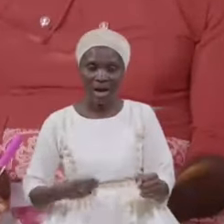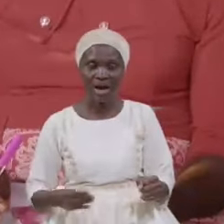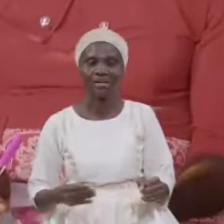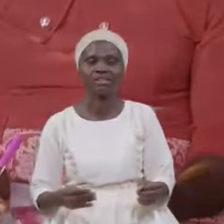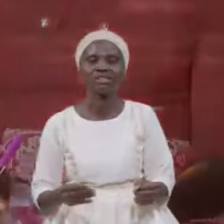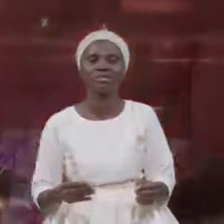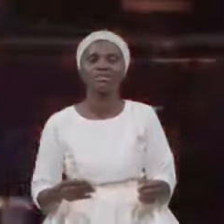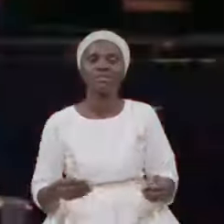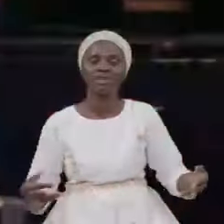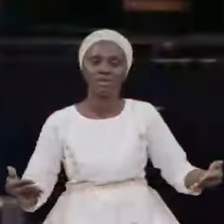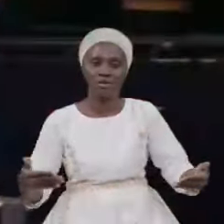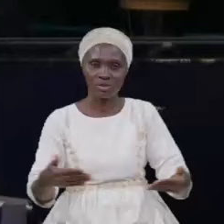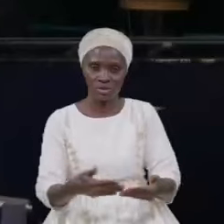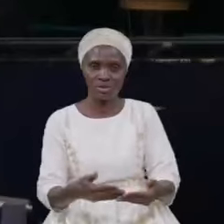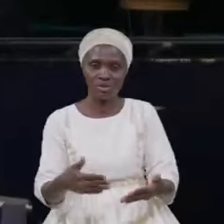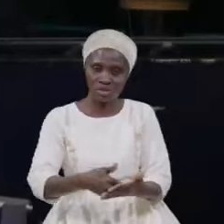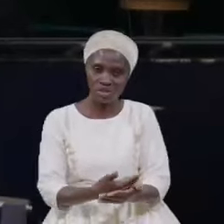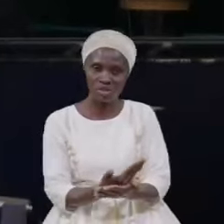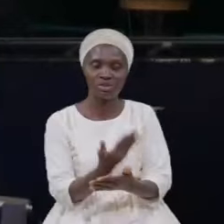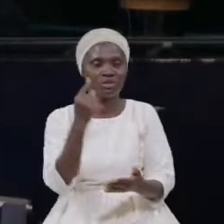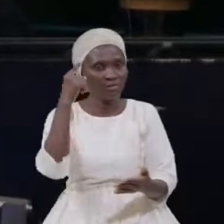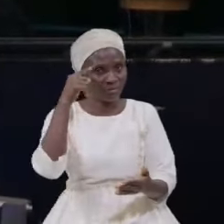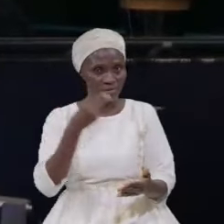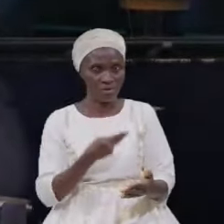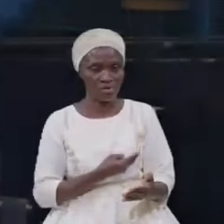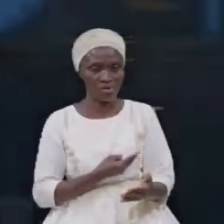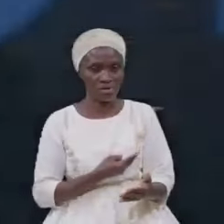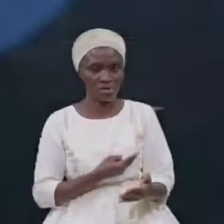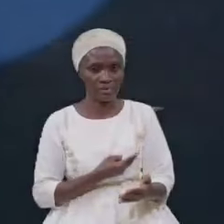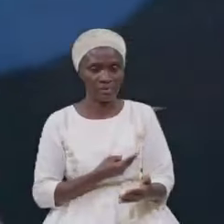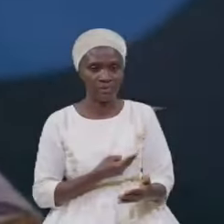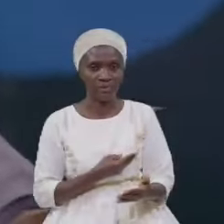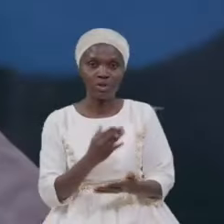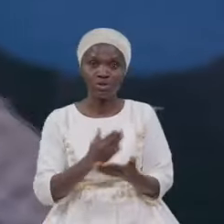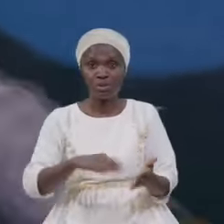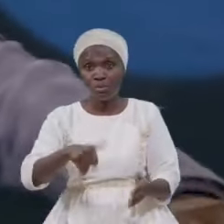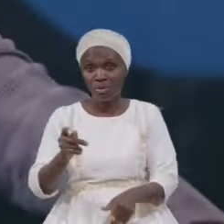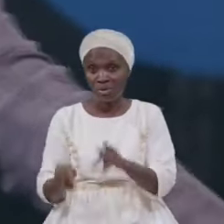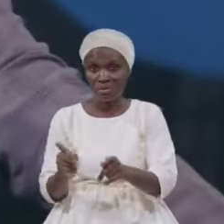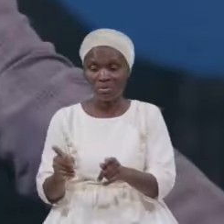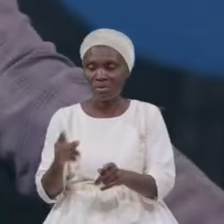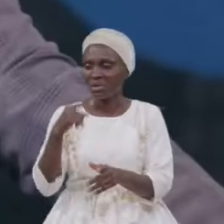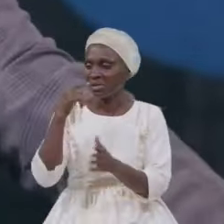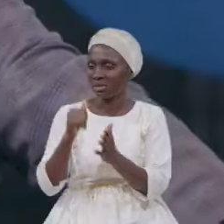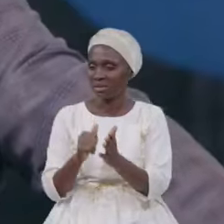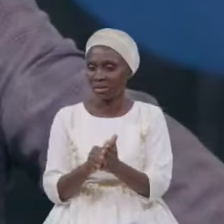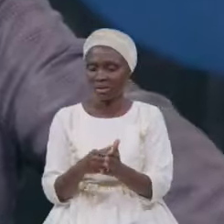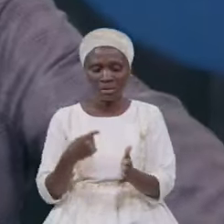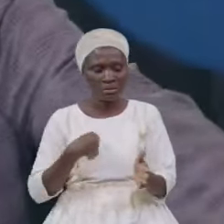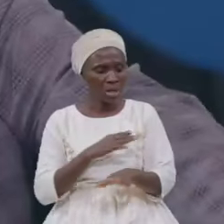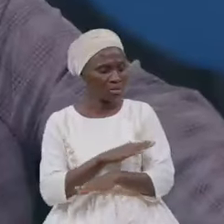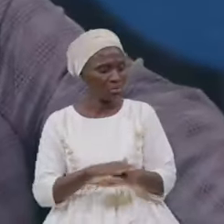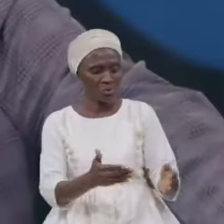other people who say, no, I don't want any day of repentance. I don't want any